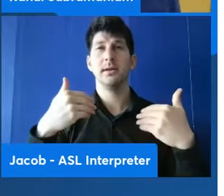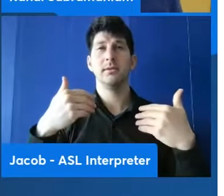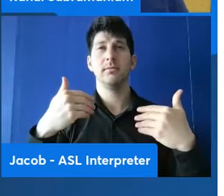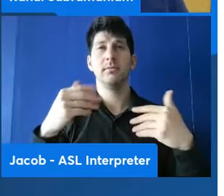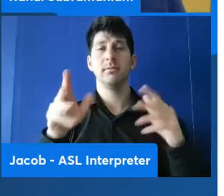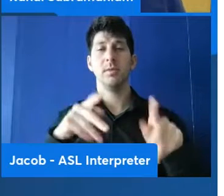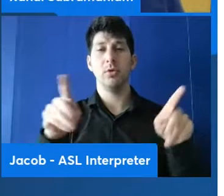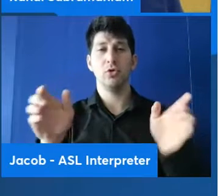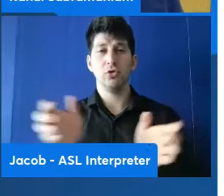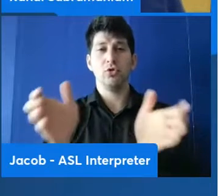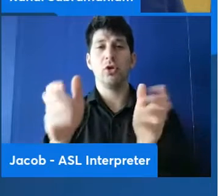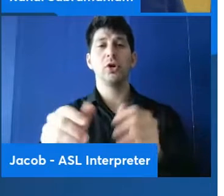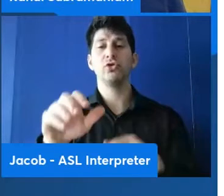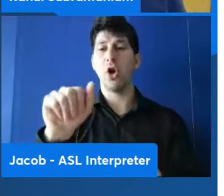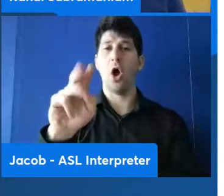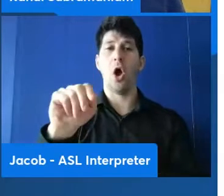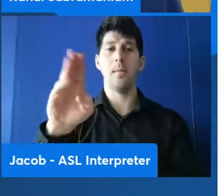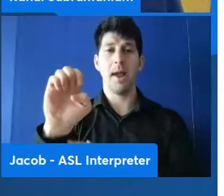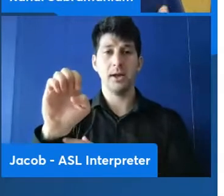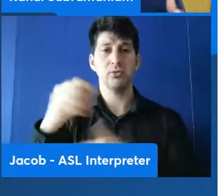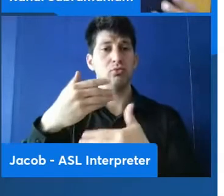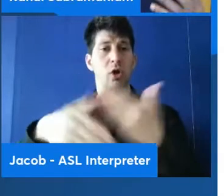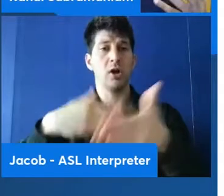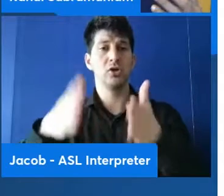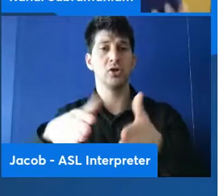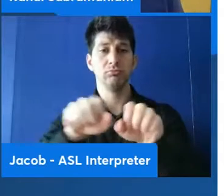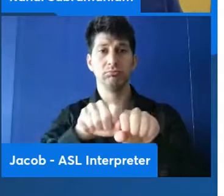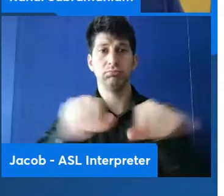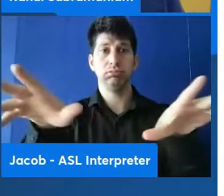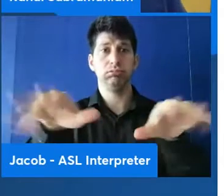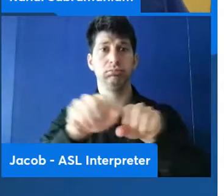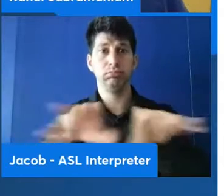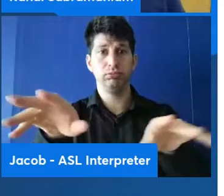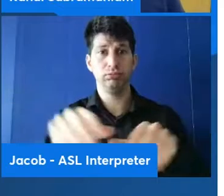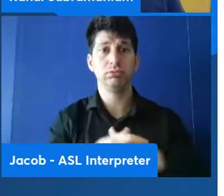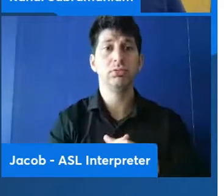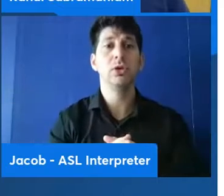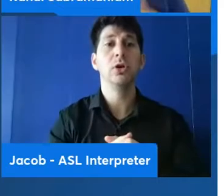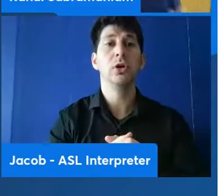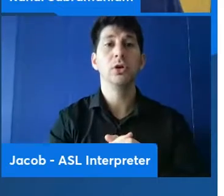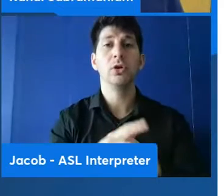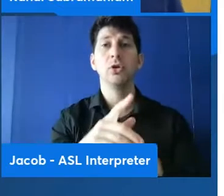getting these ARM-based processors out because just the sheer